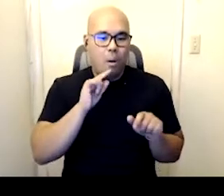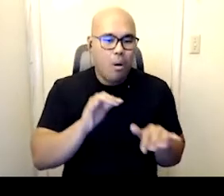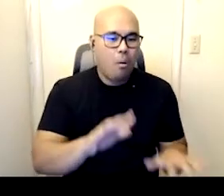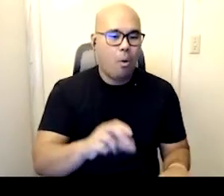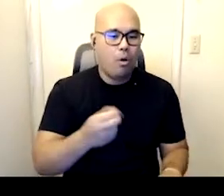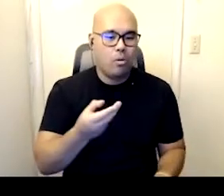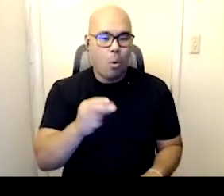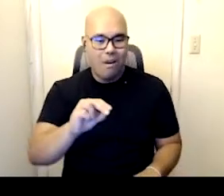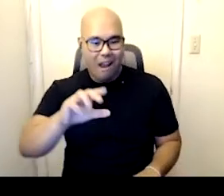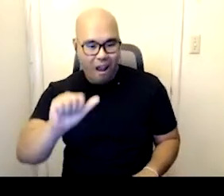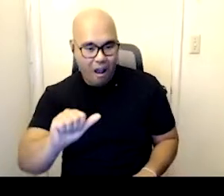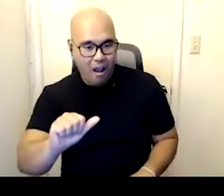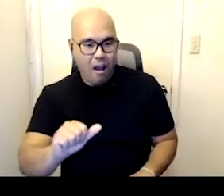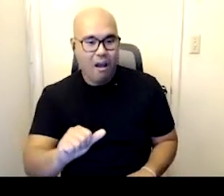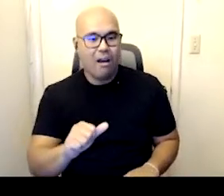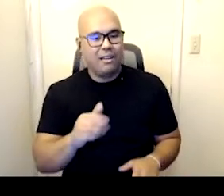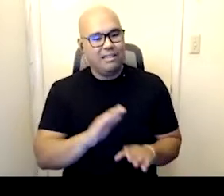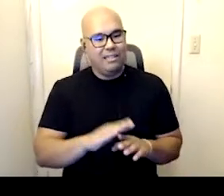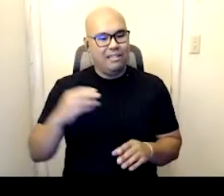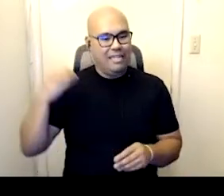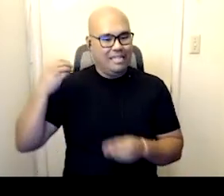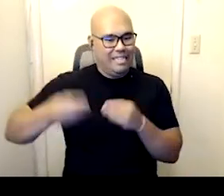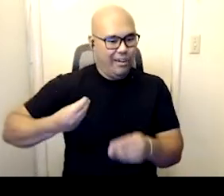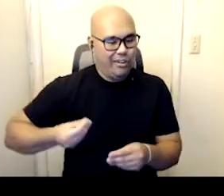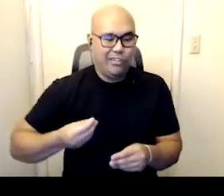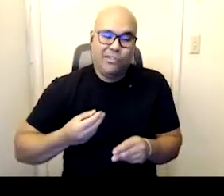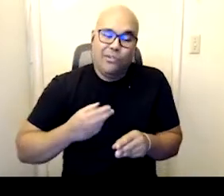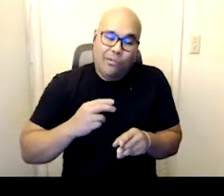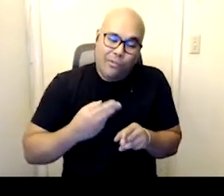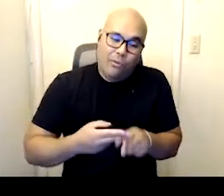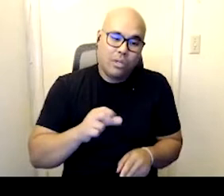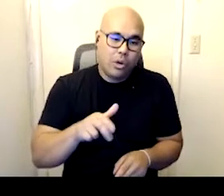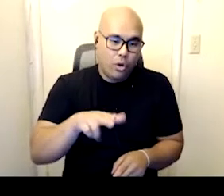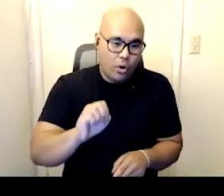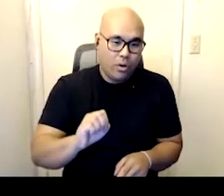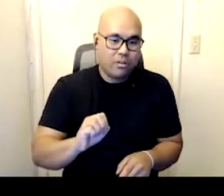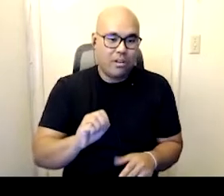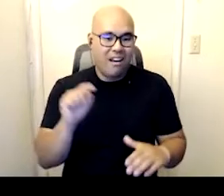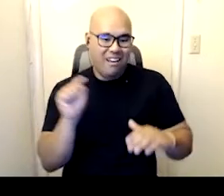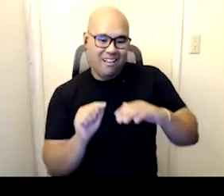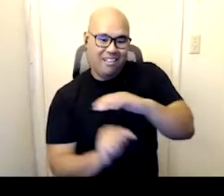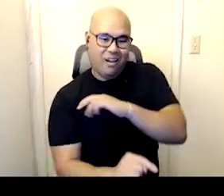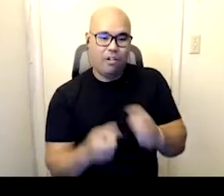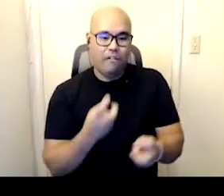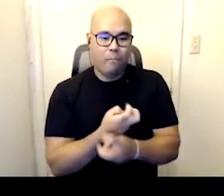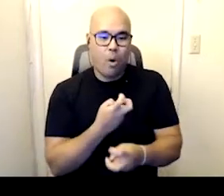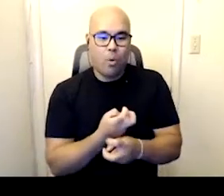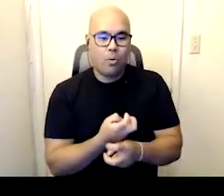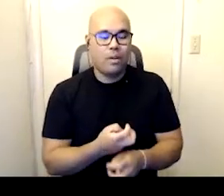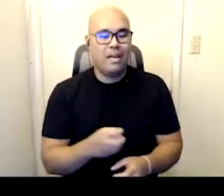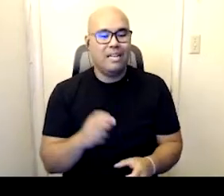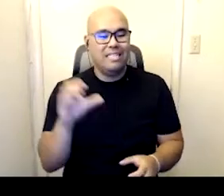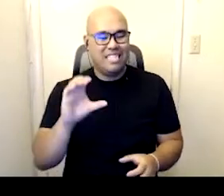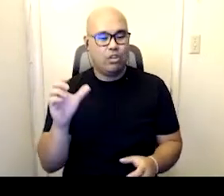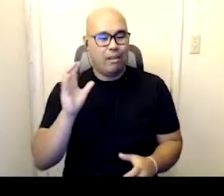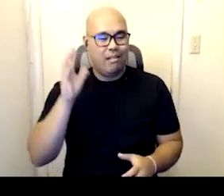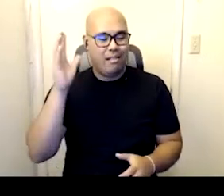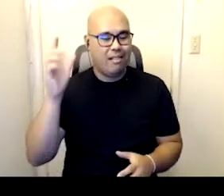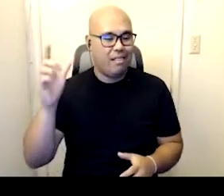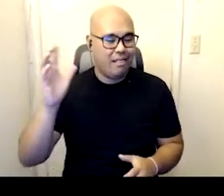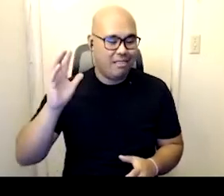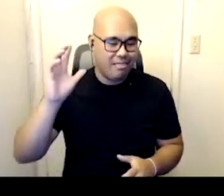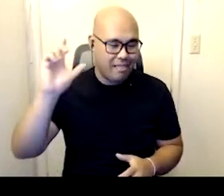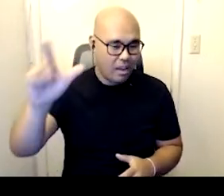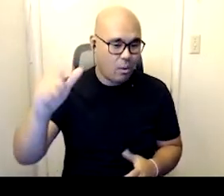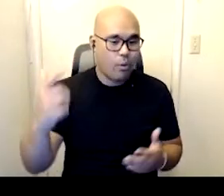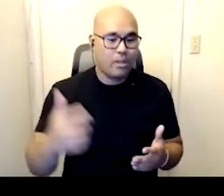ohia, an inheritance or curse, a tunnel of bone. Centuries later, what they